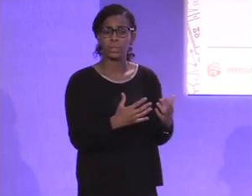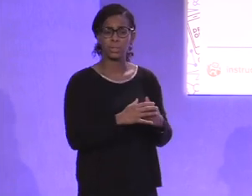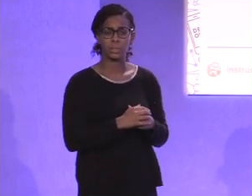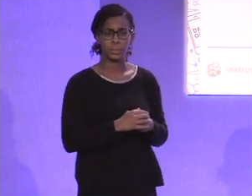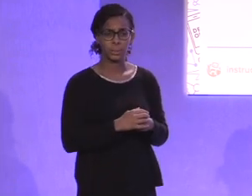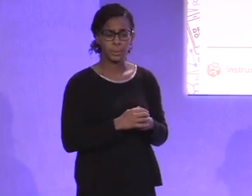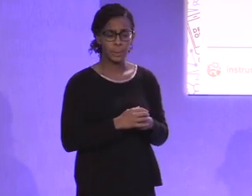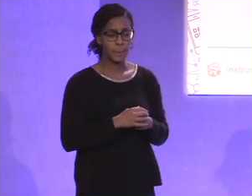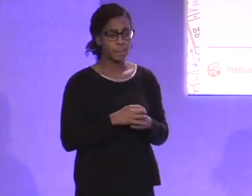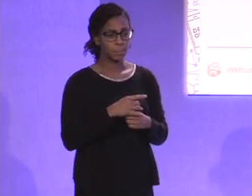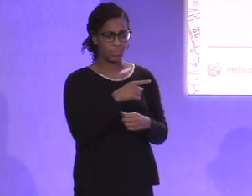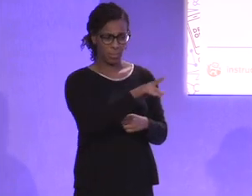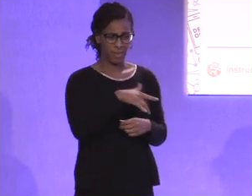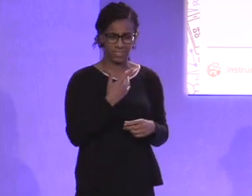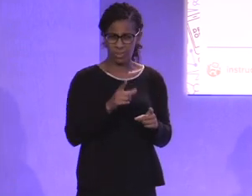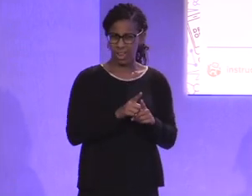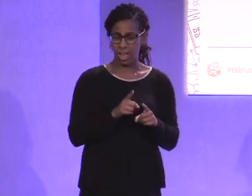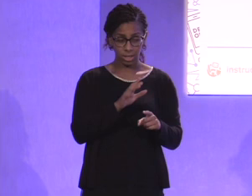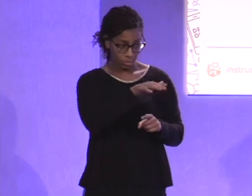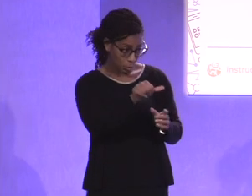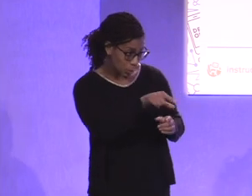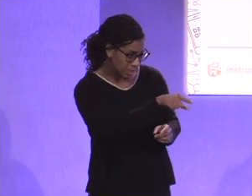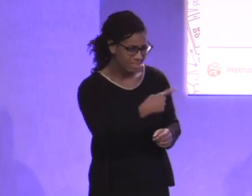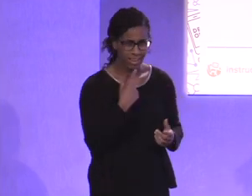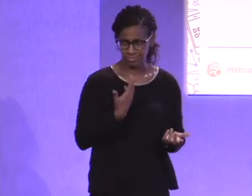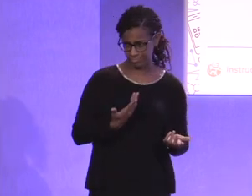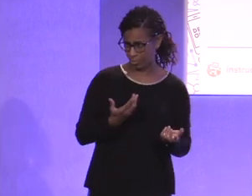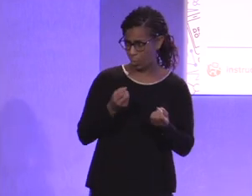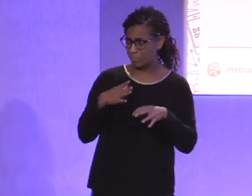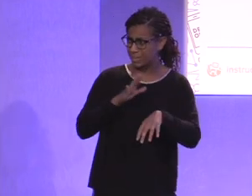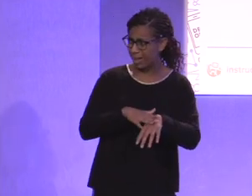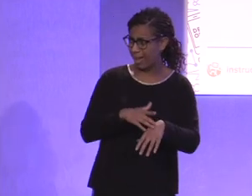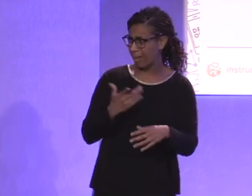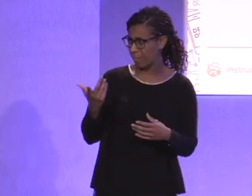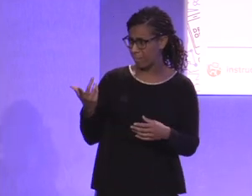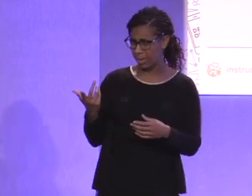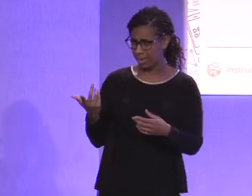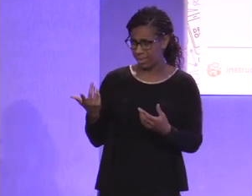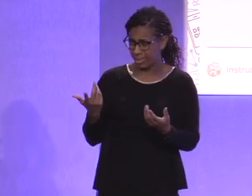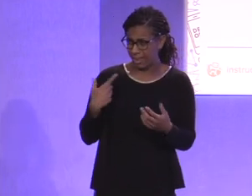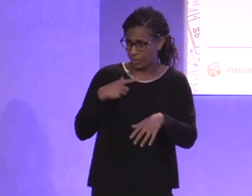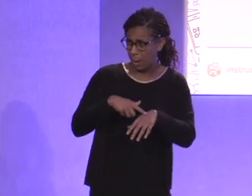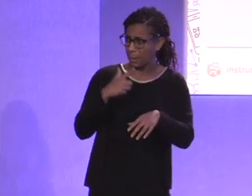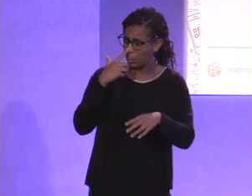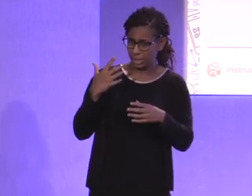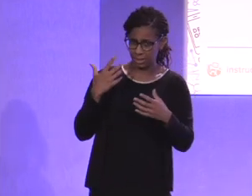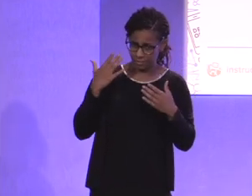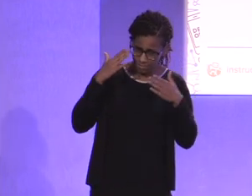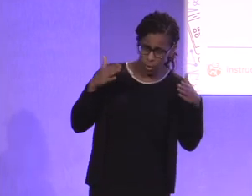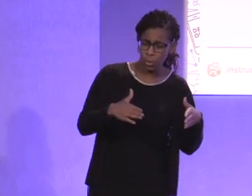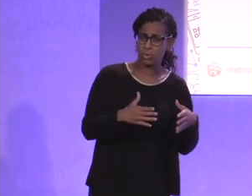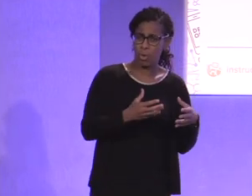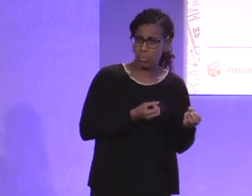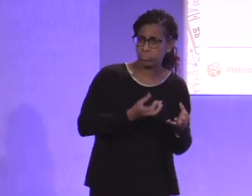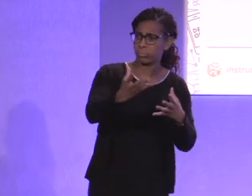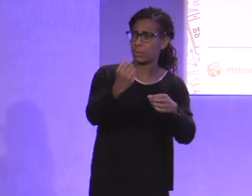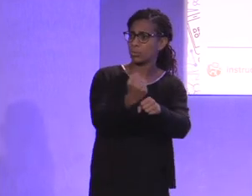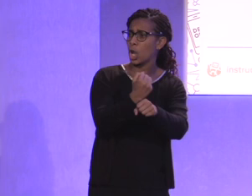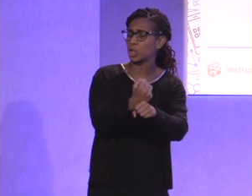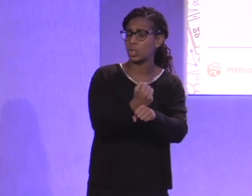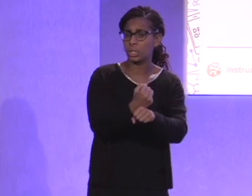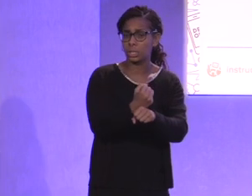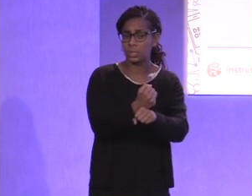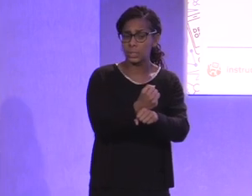it as like, you're wasting my time. This is a toy. Can we just get down to basics and get something into production? Perhaps then is not the right